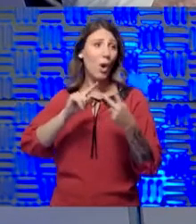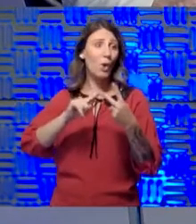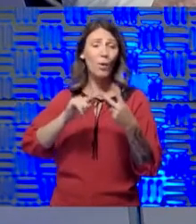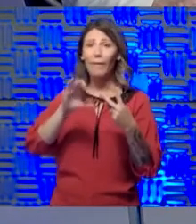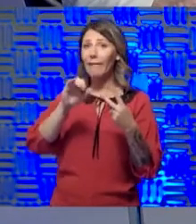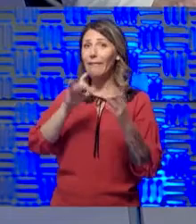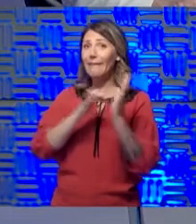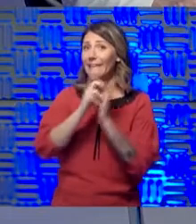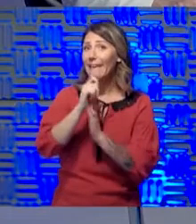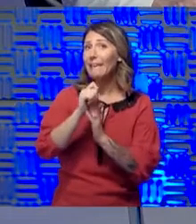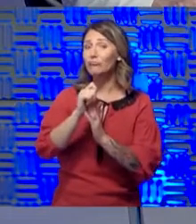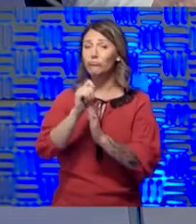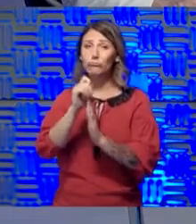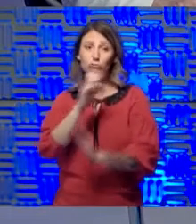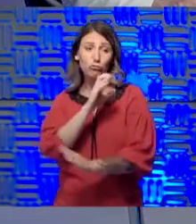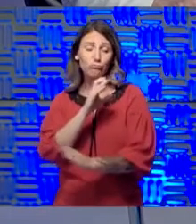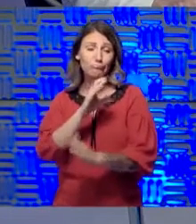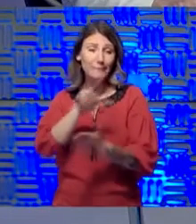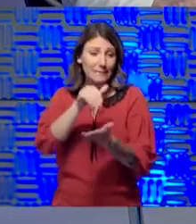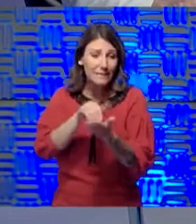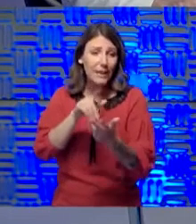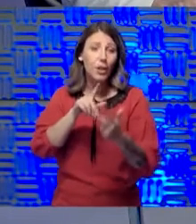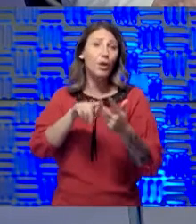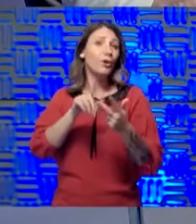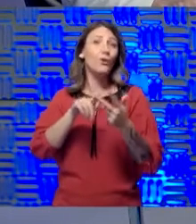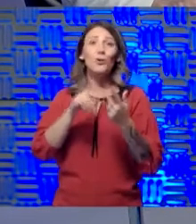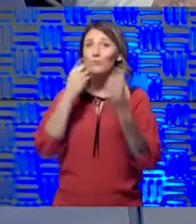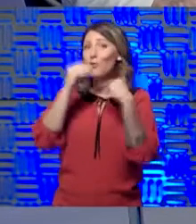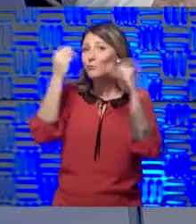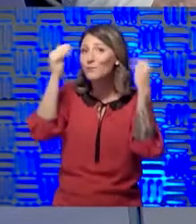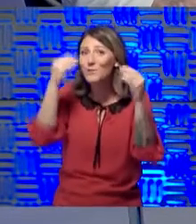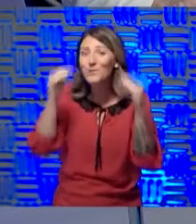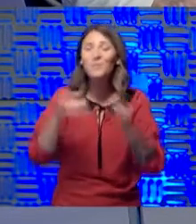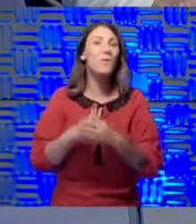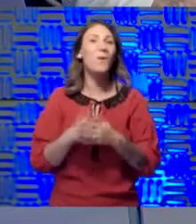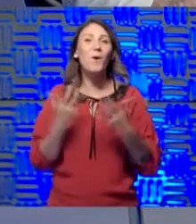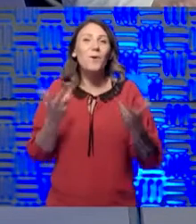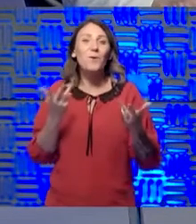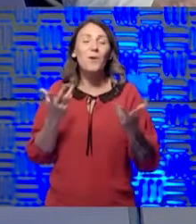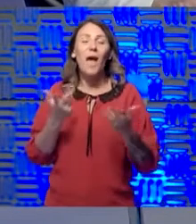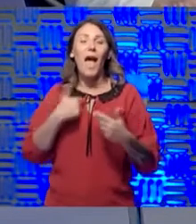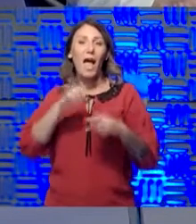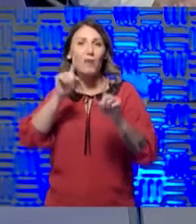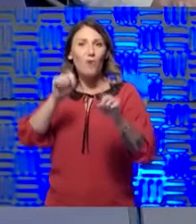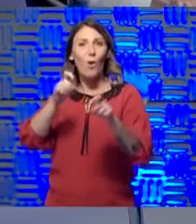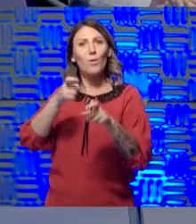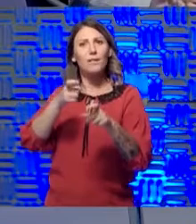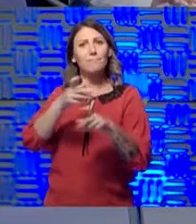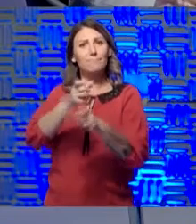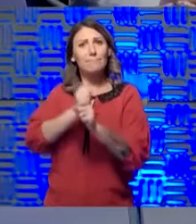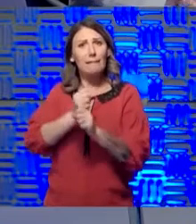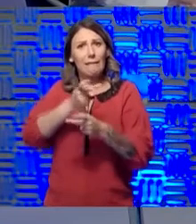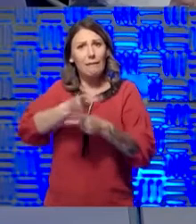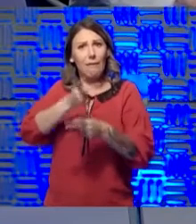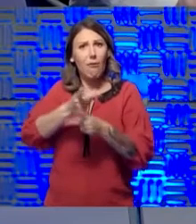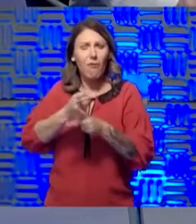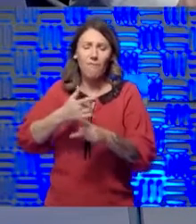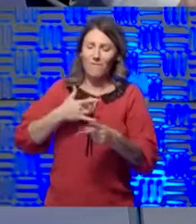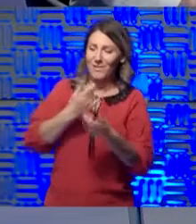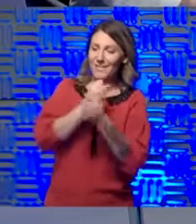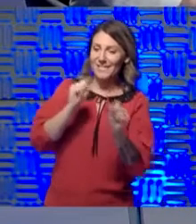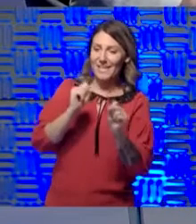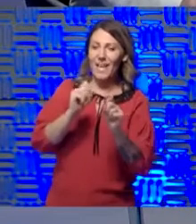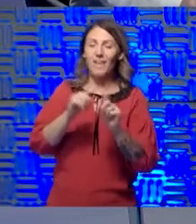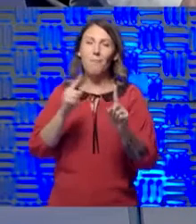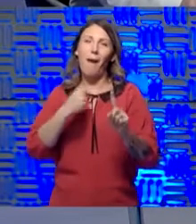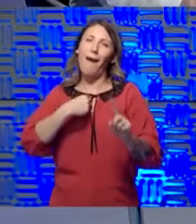clinics? So I'm a patient, and I here at the health system, and I go to get care, and I still feel pretty safe. And admittedly, I'm a little biased, but